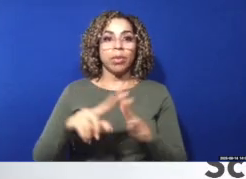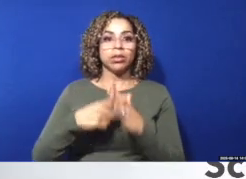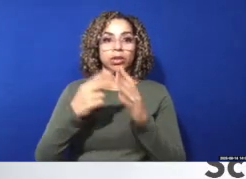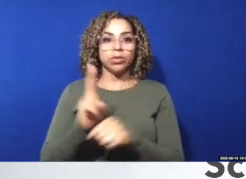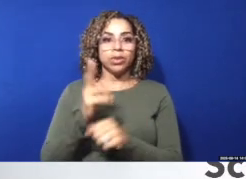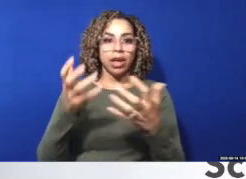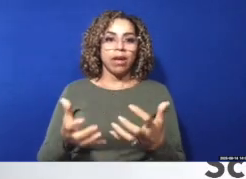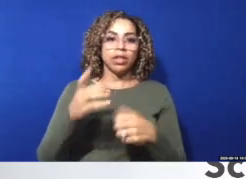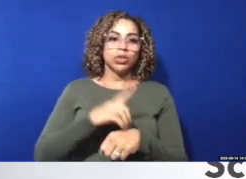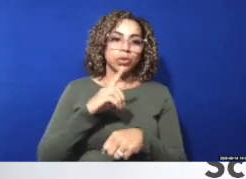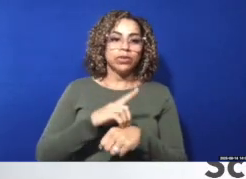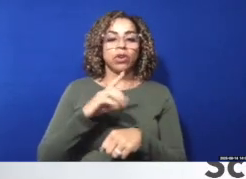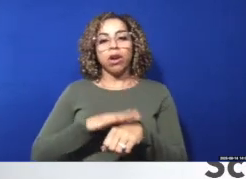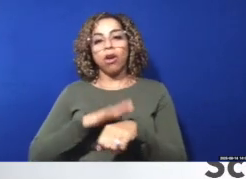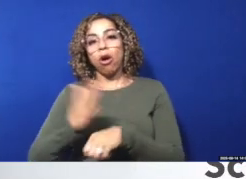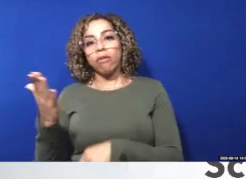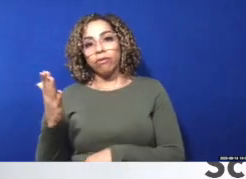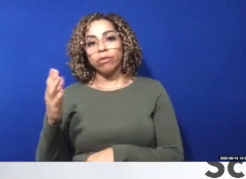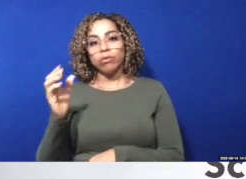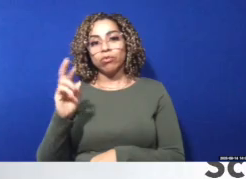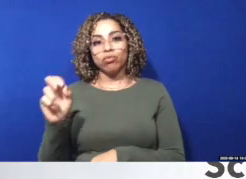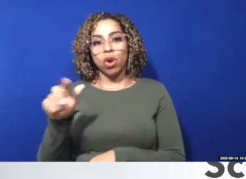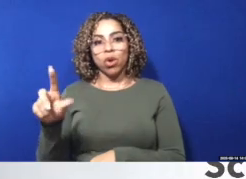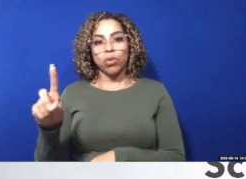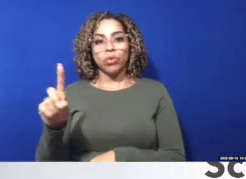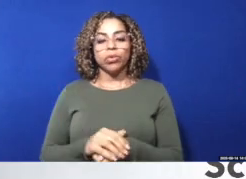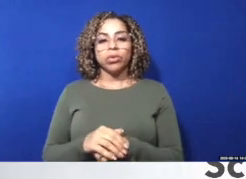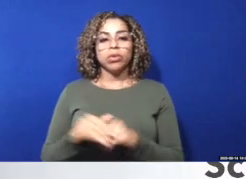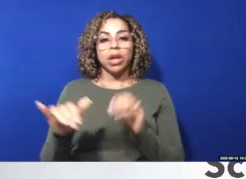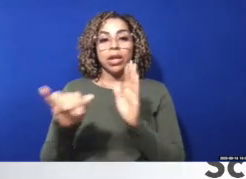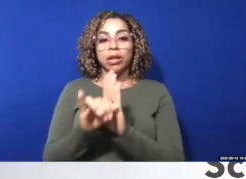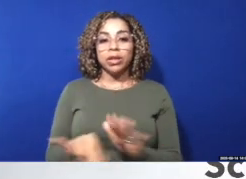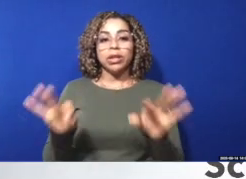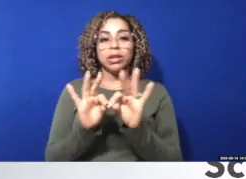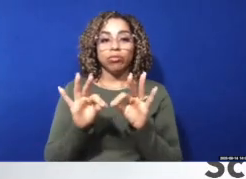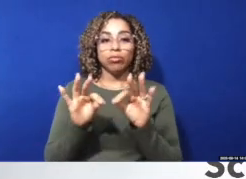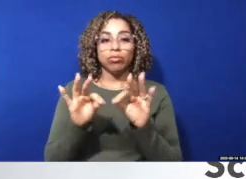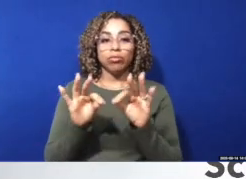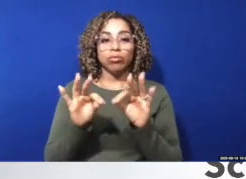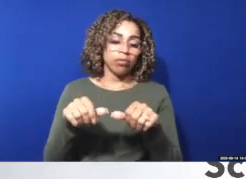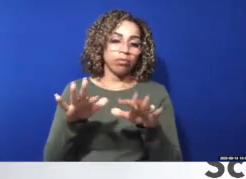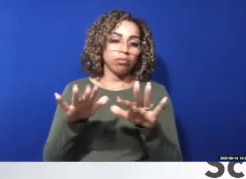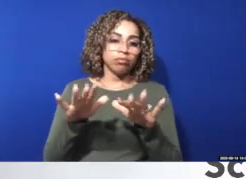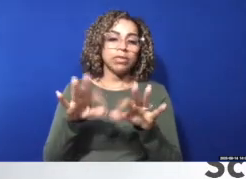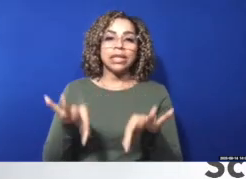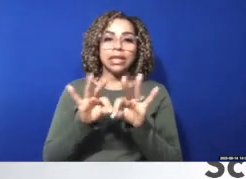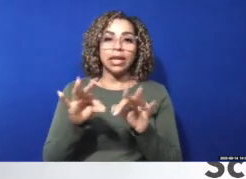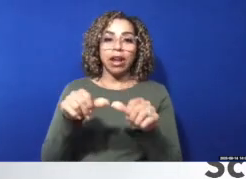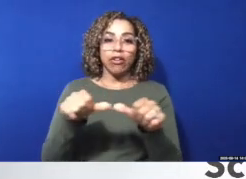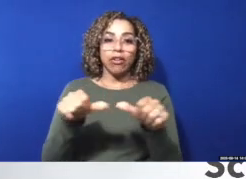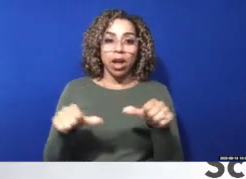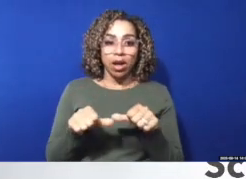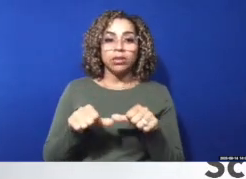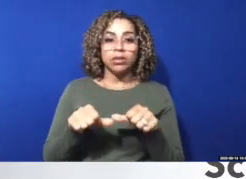investment that will help maintain market momentum to reduce emissions from the heavy-duty space. Each year, the Heavy-Duty